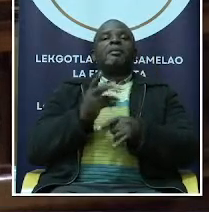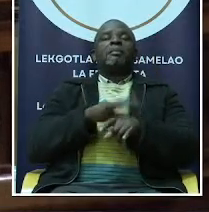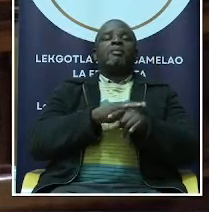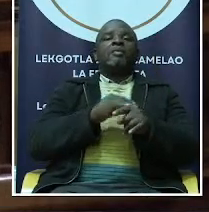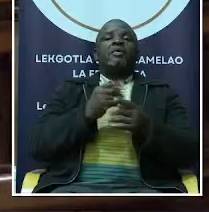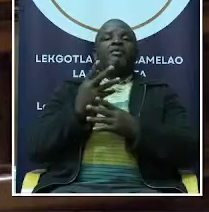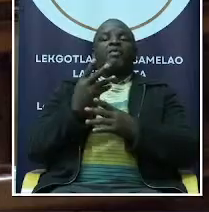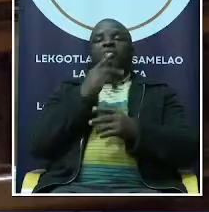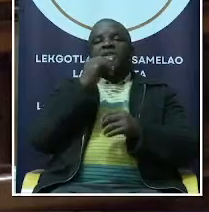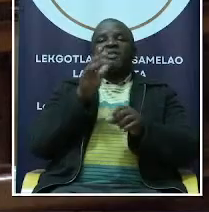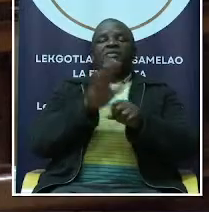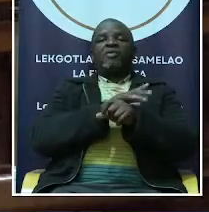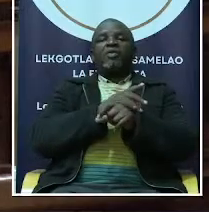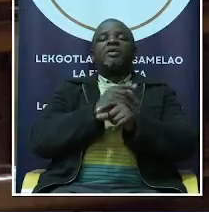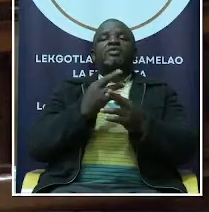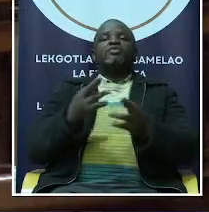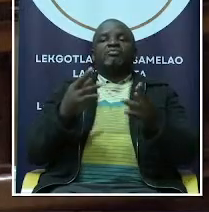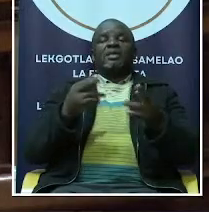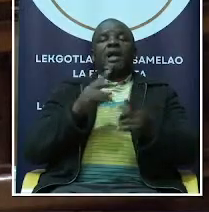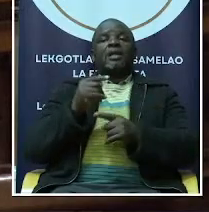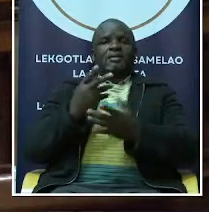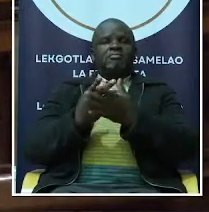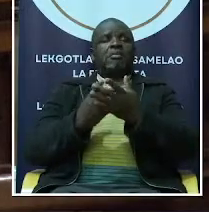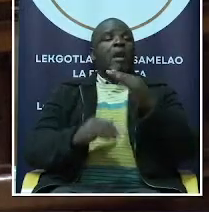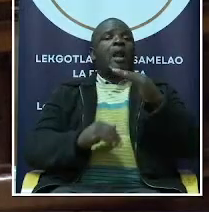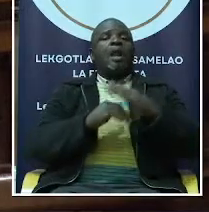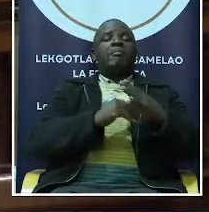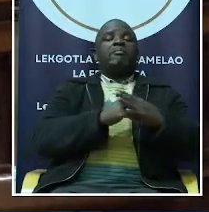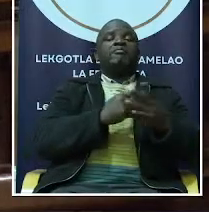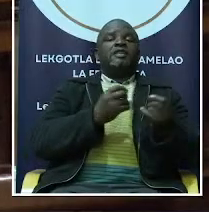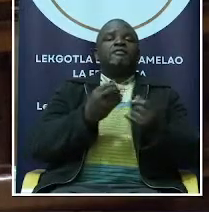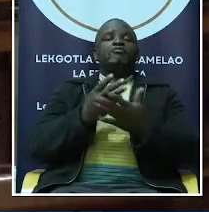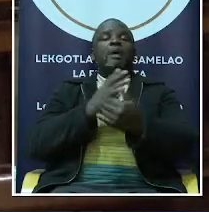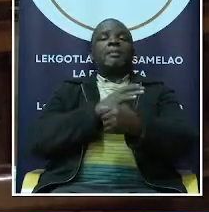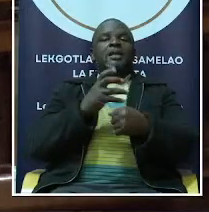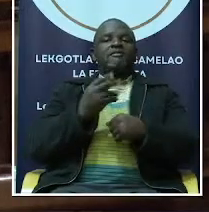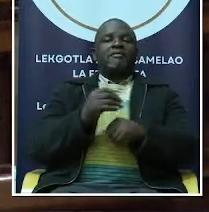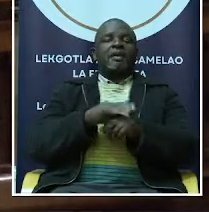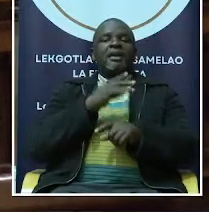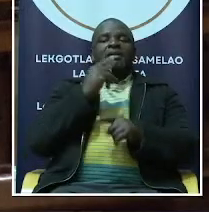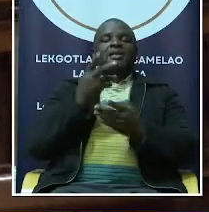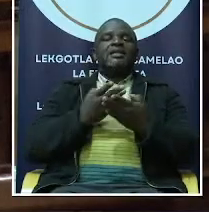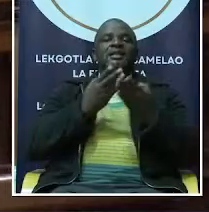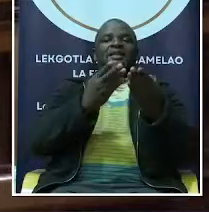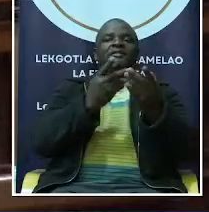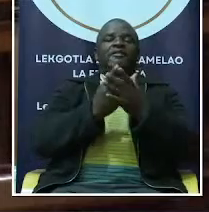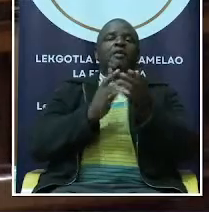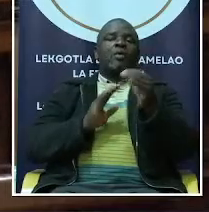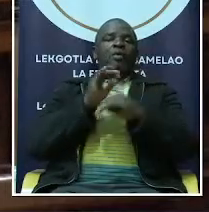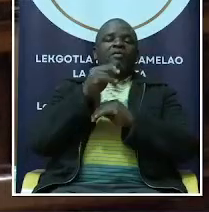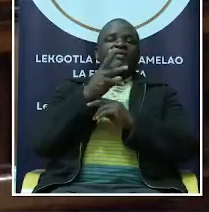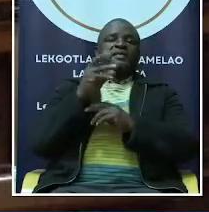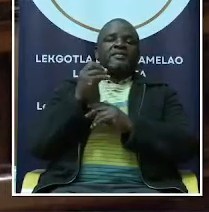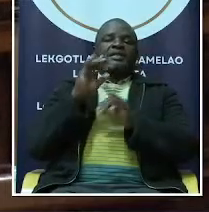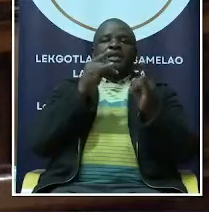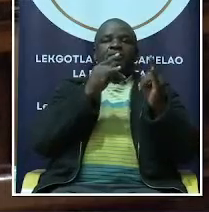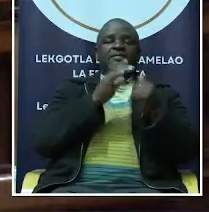and not all 4 are fully functional. Some have very limited capabilities, but they must serve more than